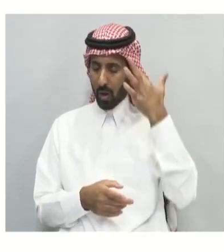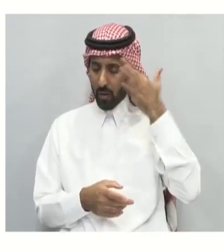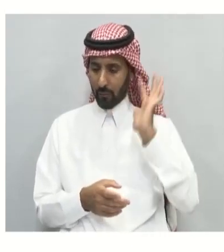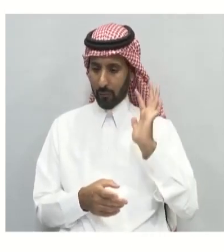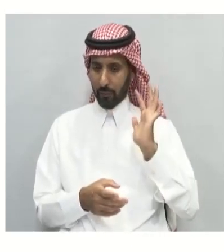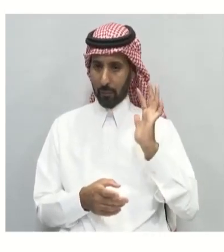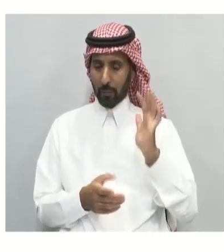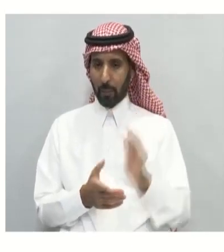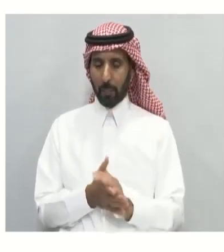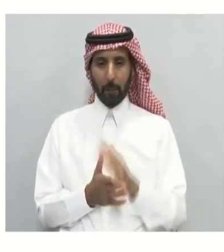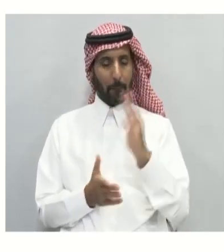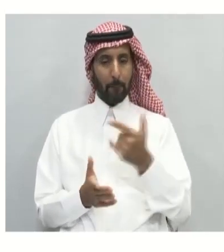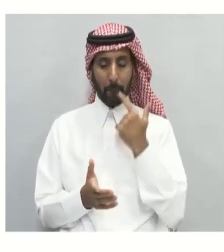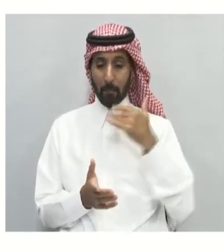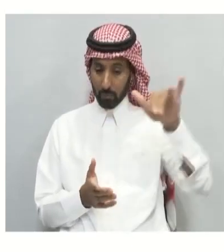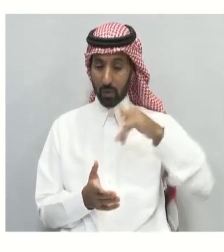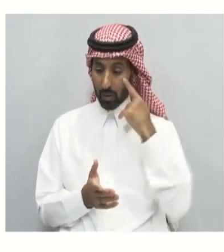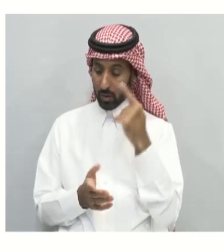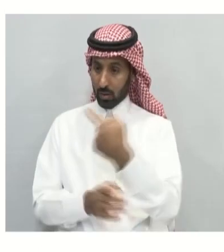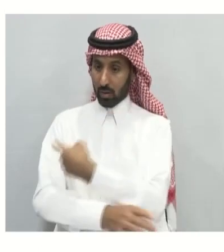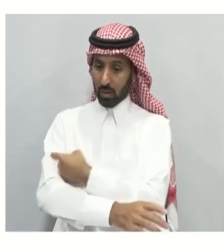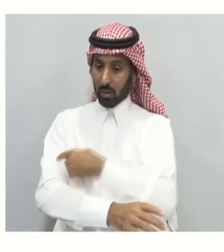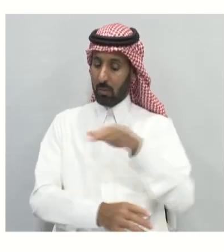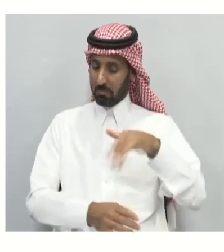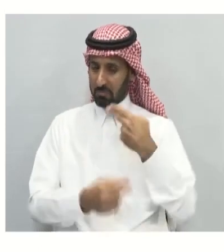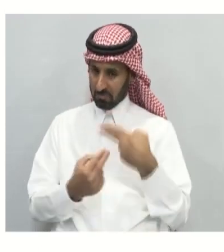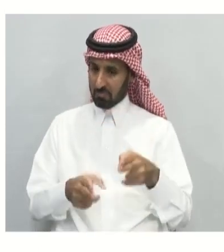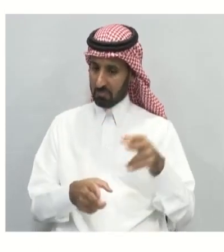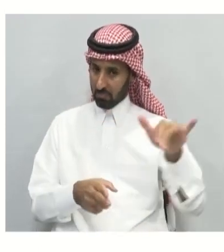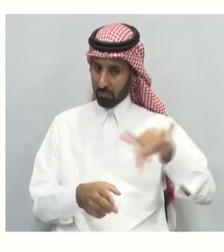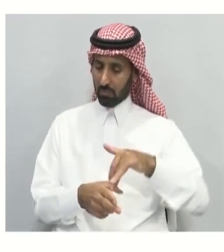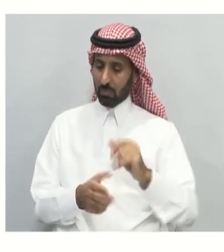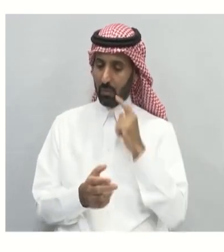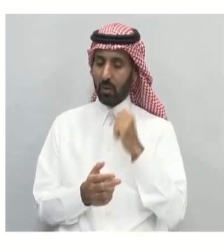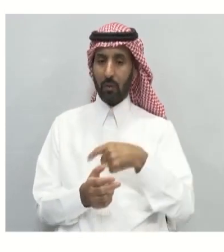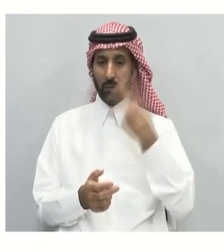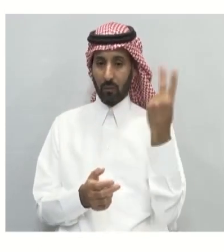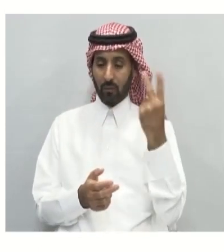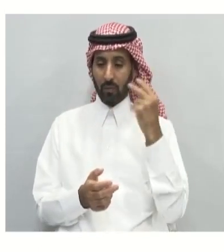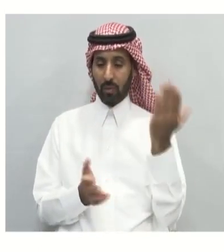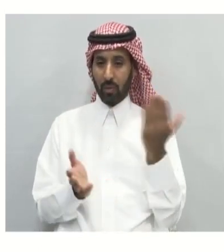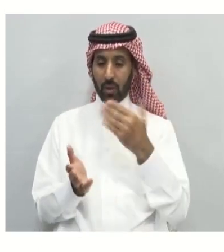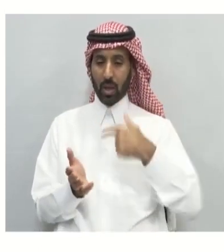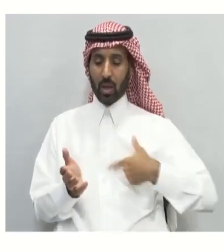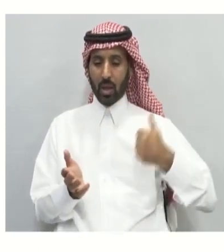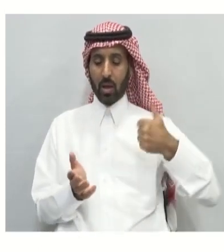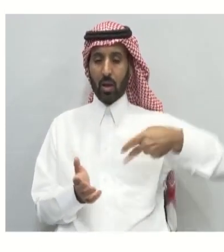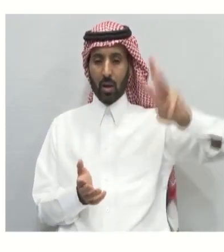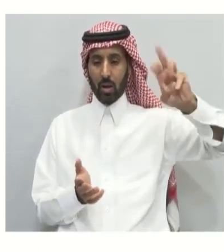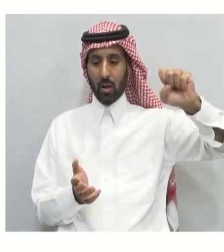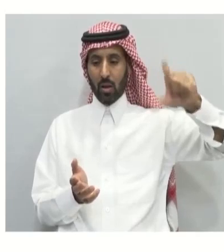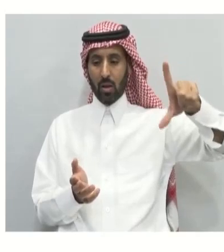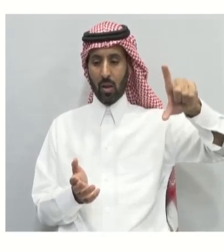want. In case you want to check up on him and see him, he is in Well Hospital. To get